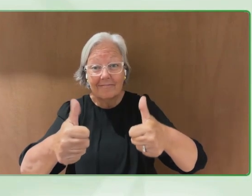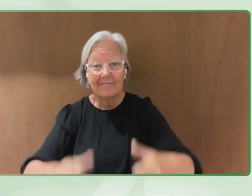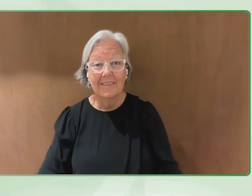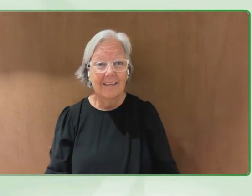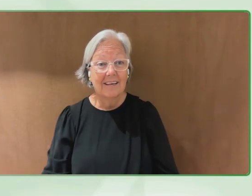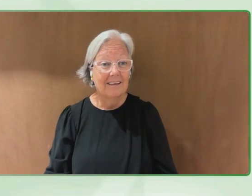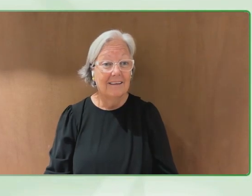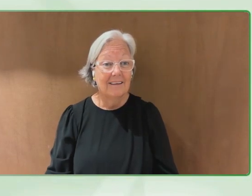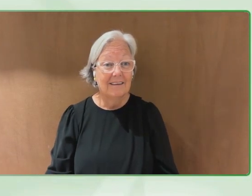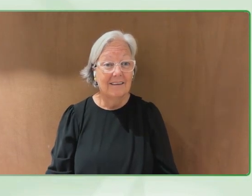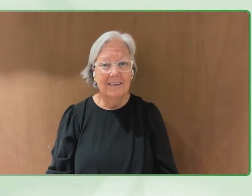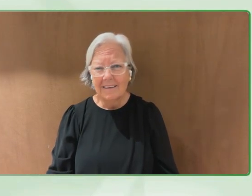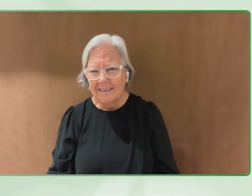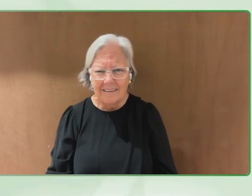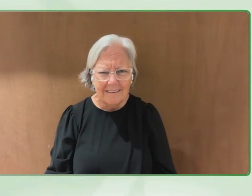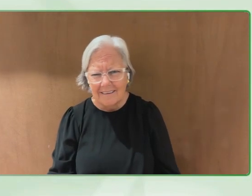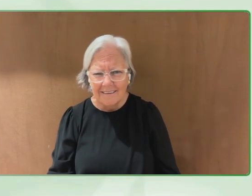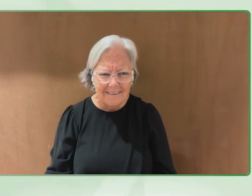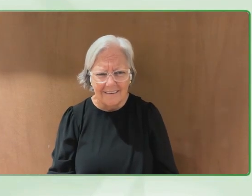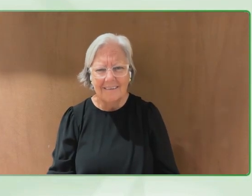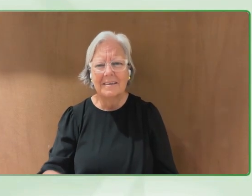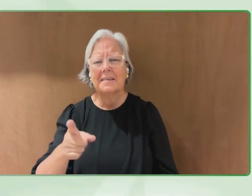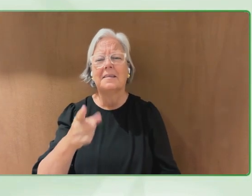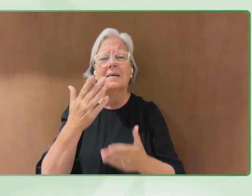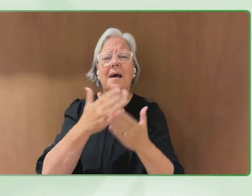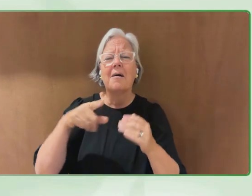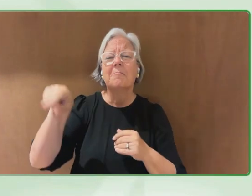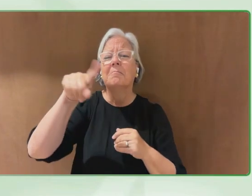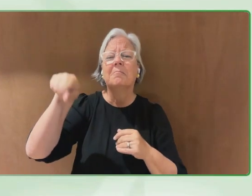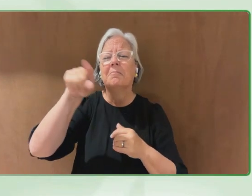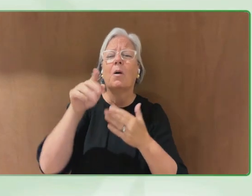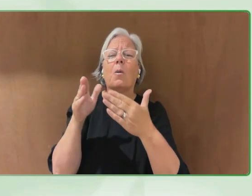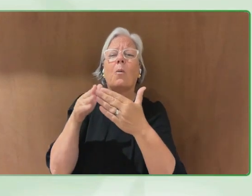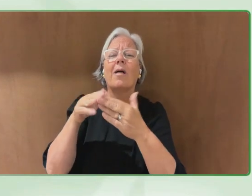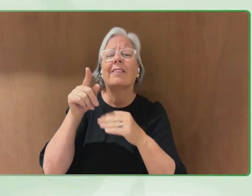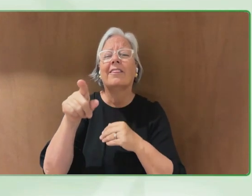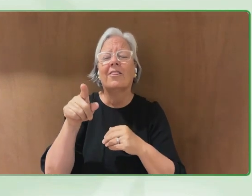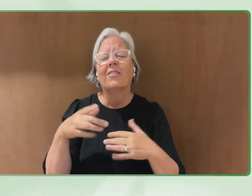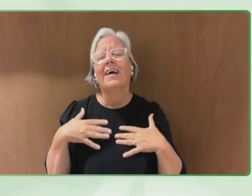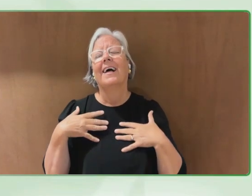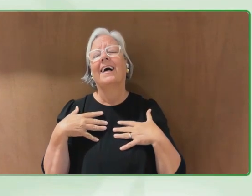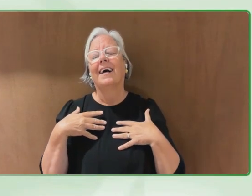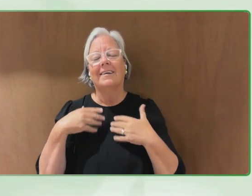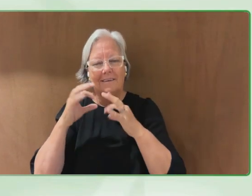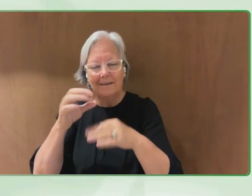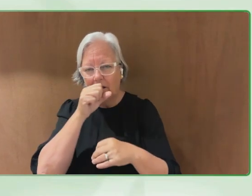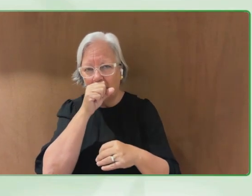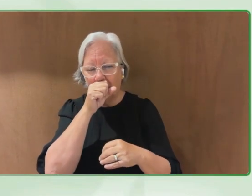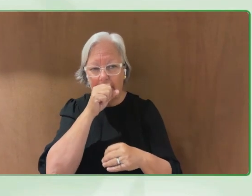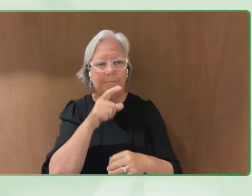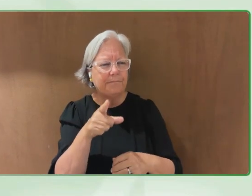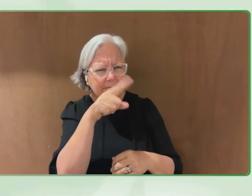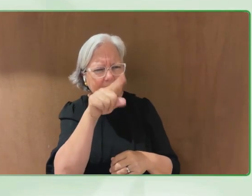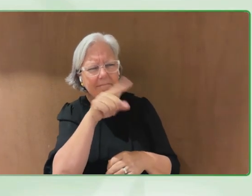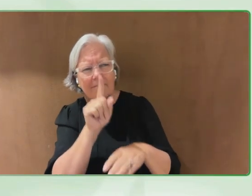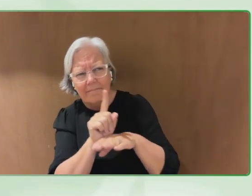There's a bit of joy over there in the corner. How about all the way in the back? I feel like I'm having to look all the way to